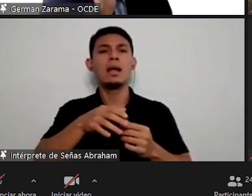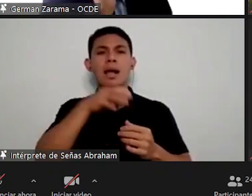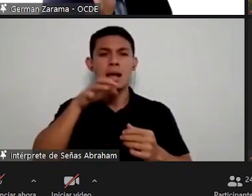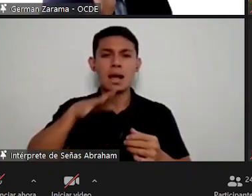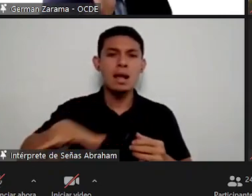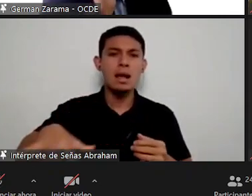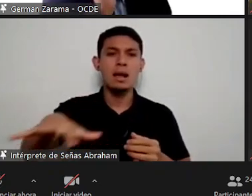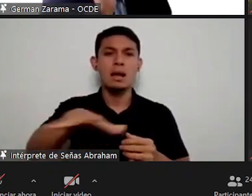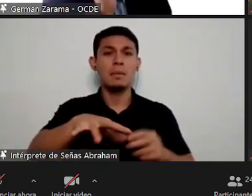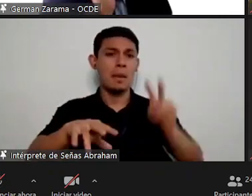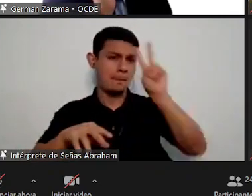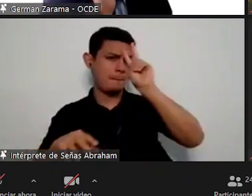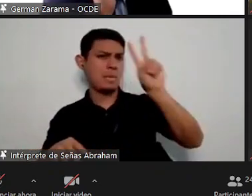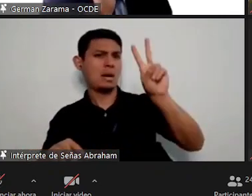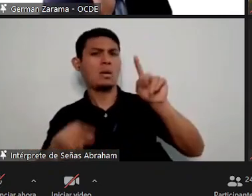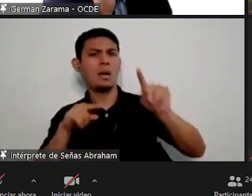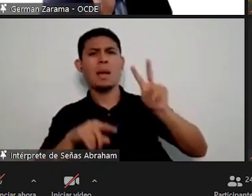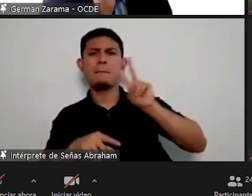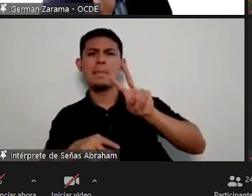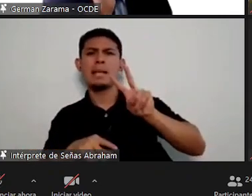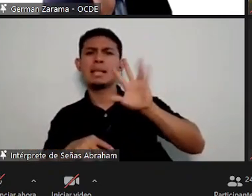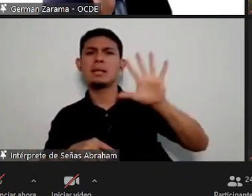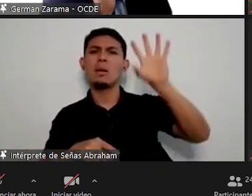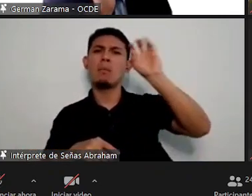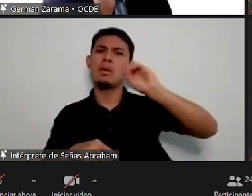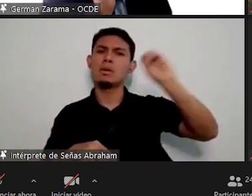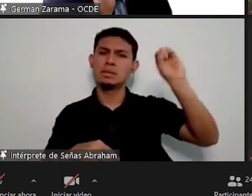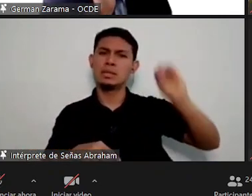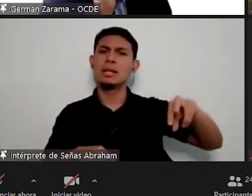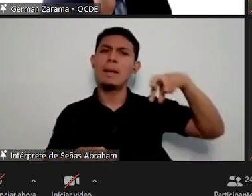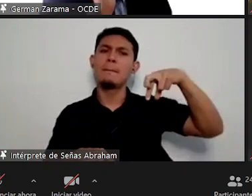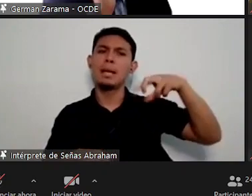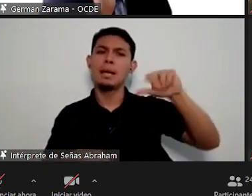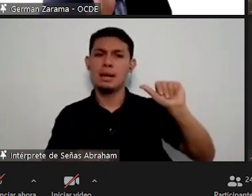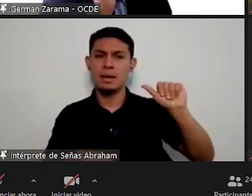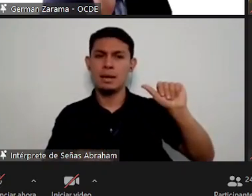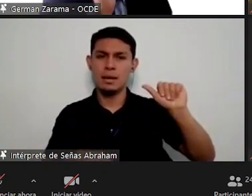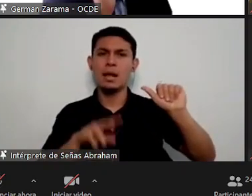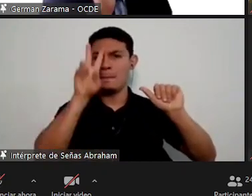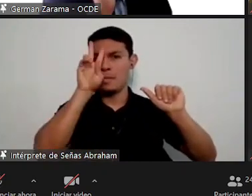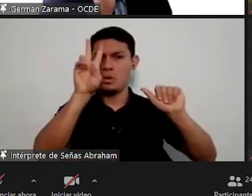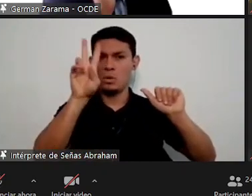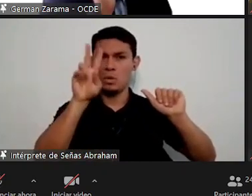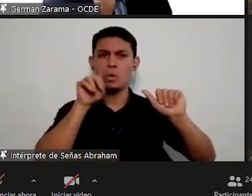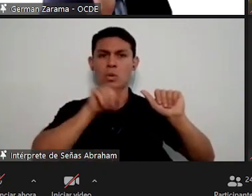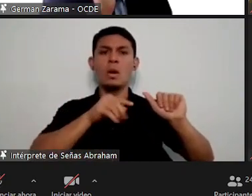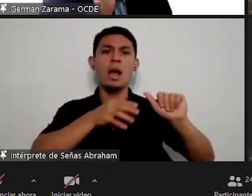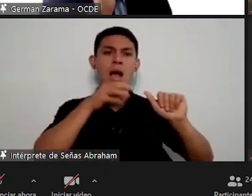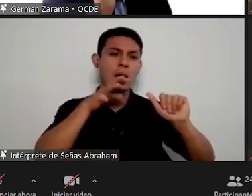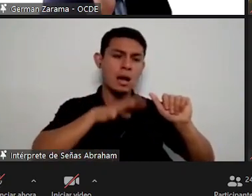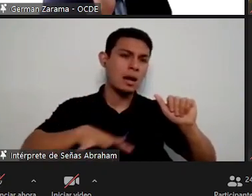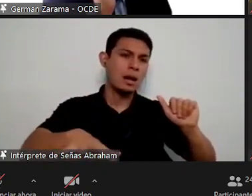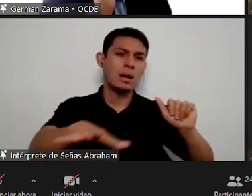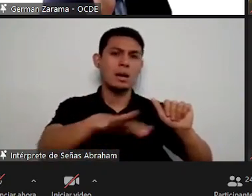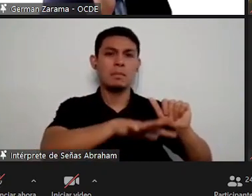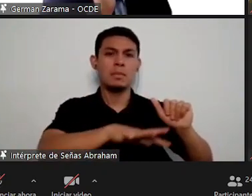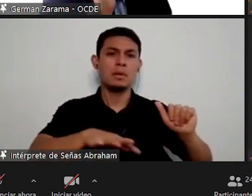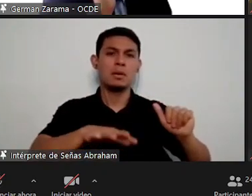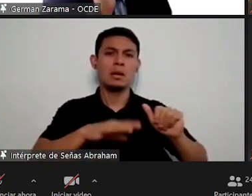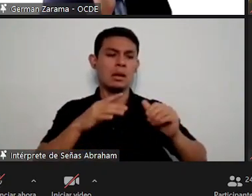population it works in agriculture in peru it's not so different it's uh 25